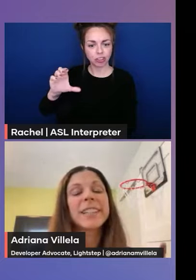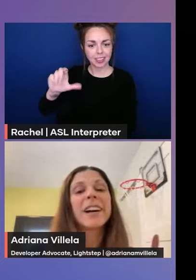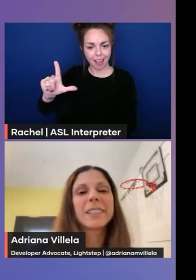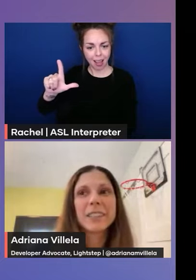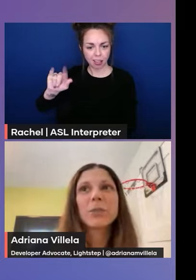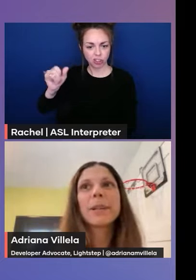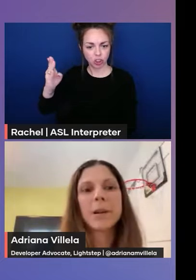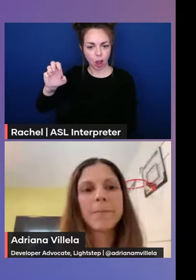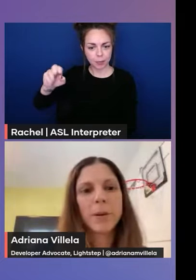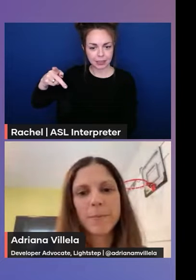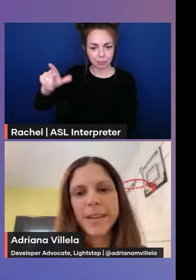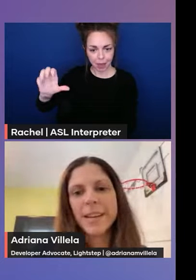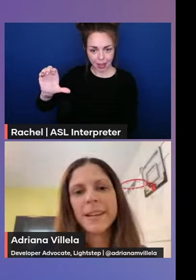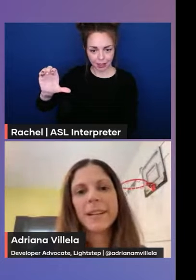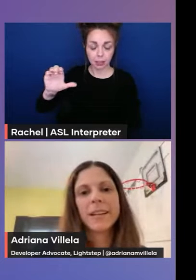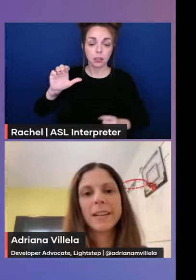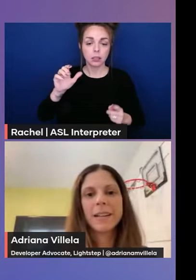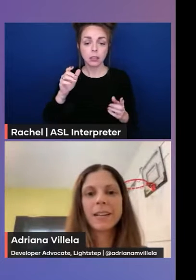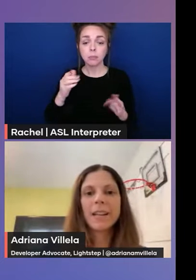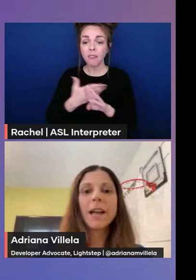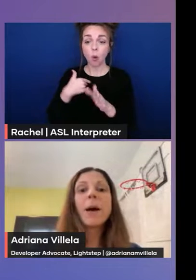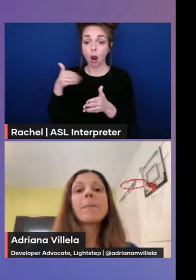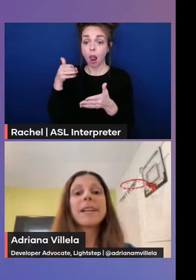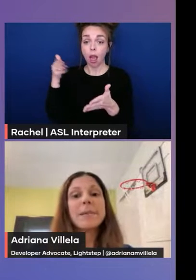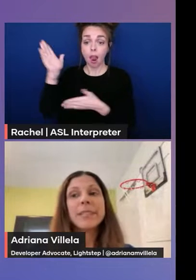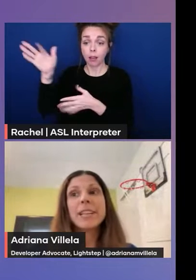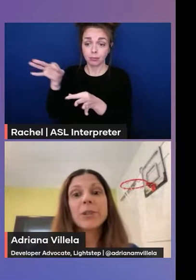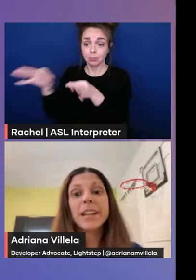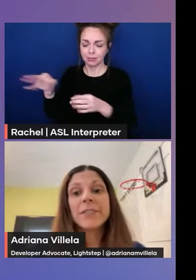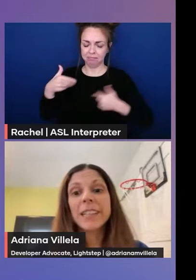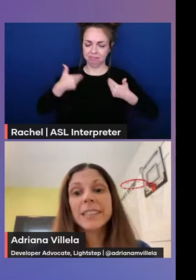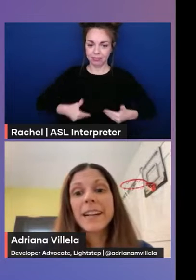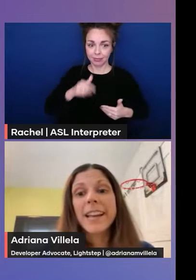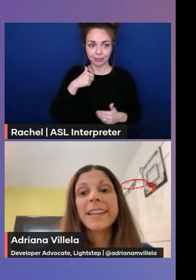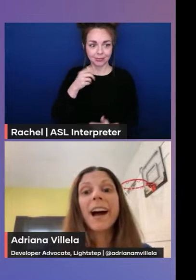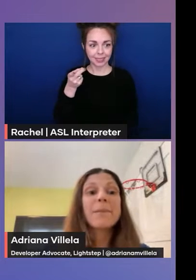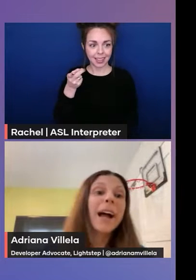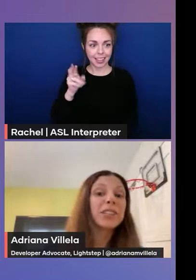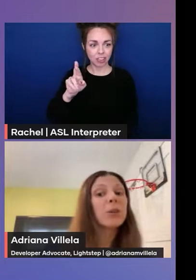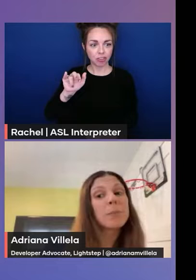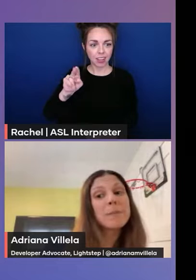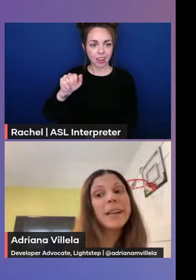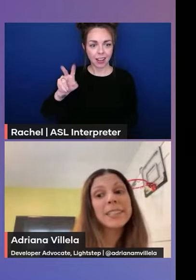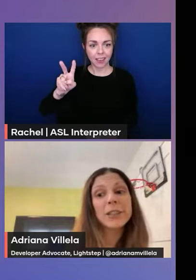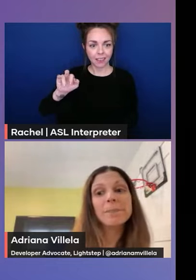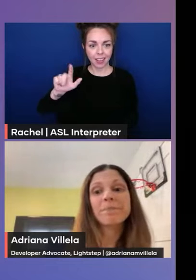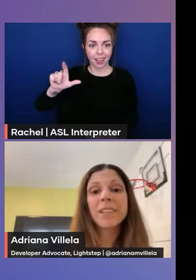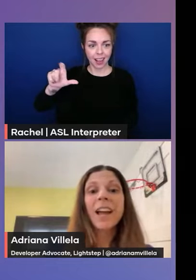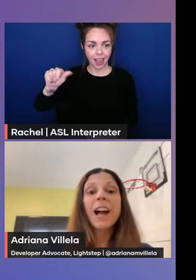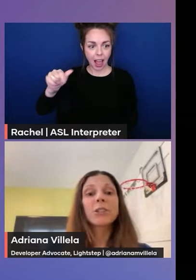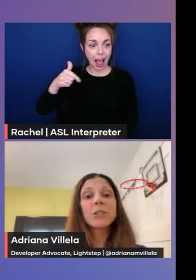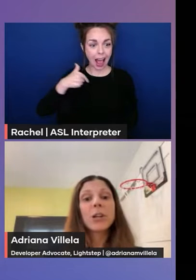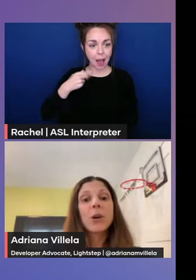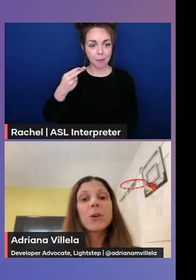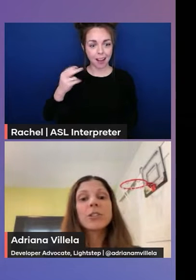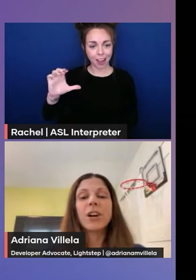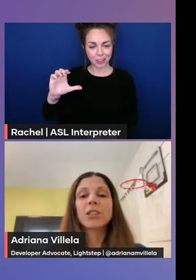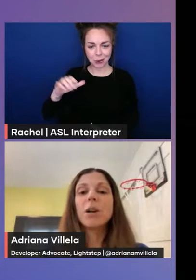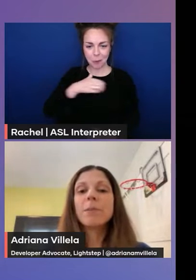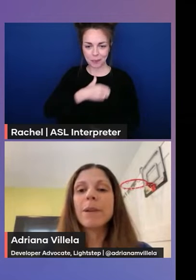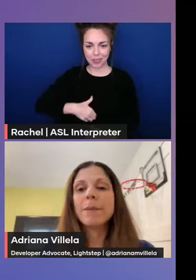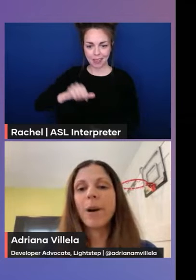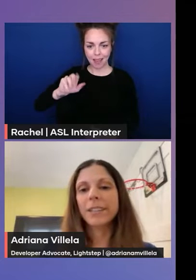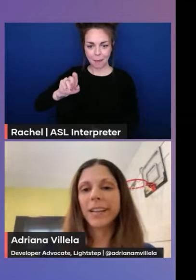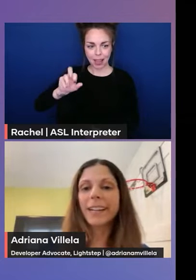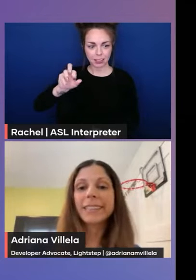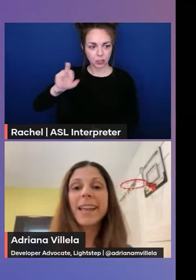get started, a little bit about me. My name is Adriana Villela, and I'm a HashiCorp ambassador. I also co-host the